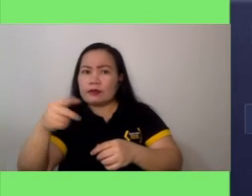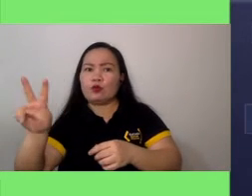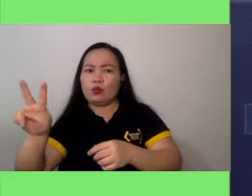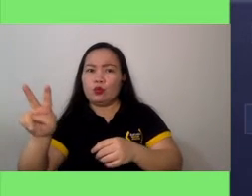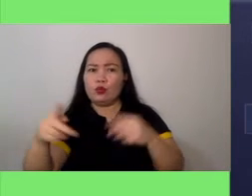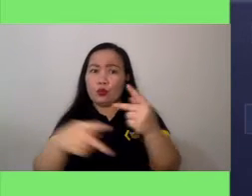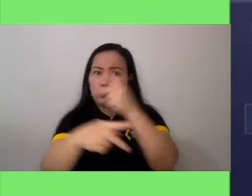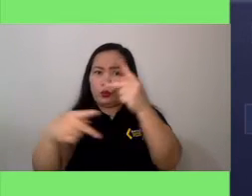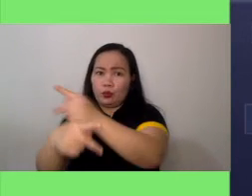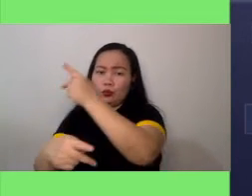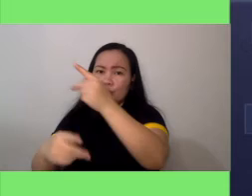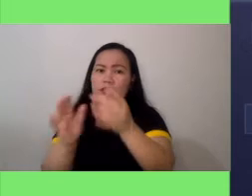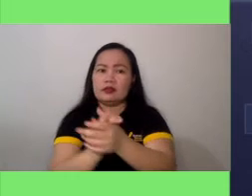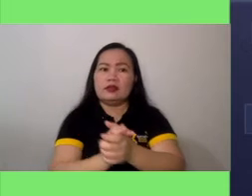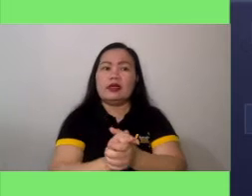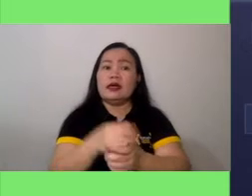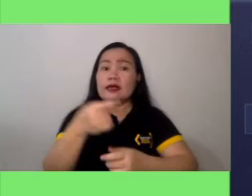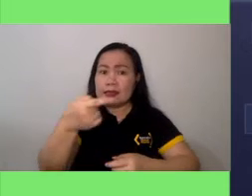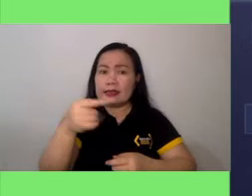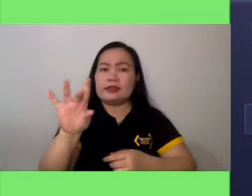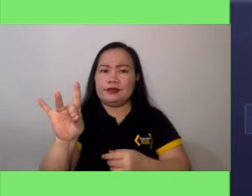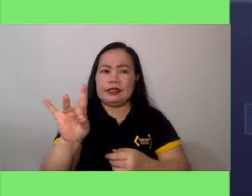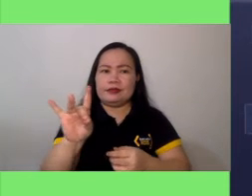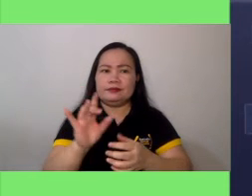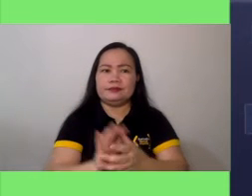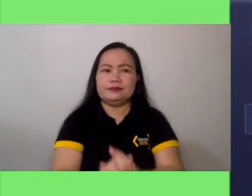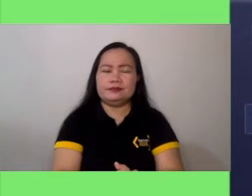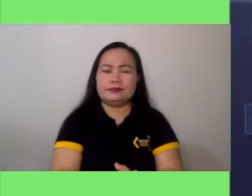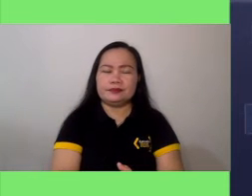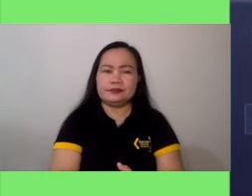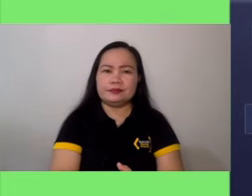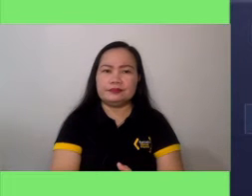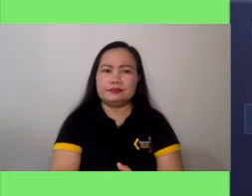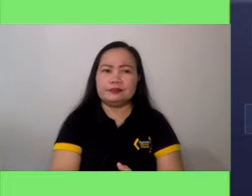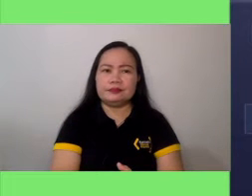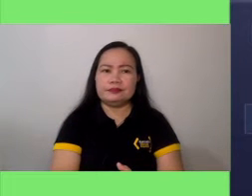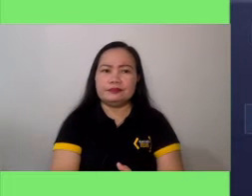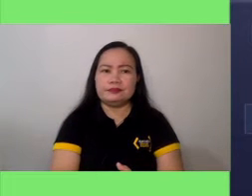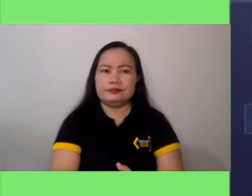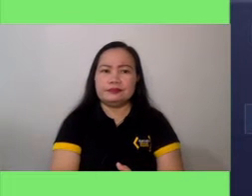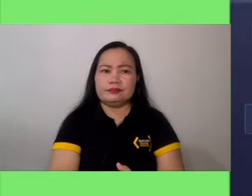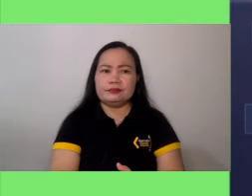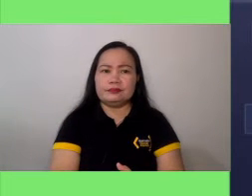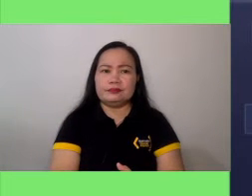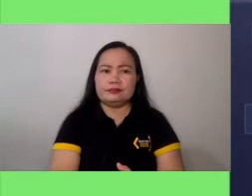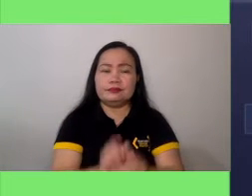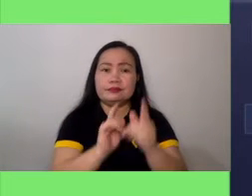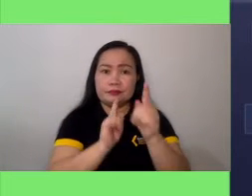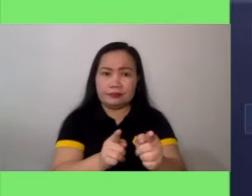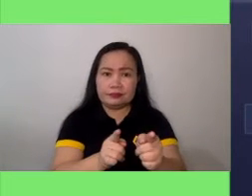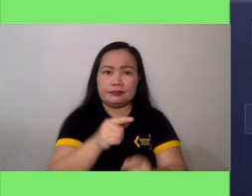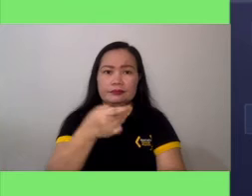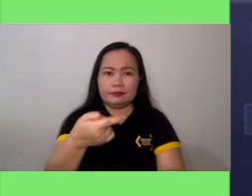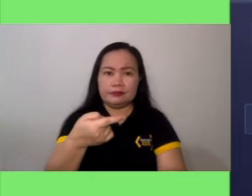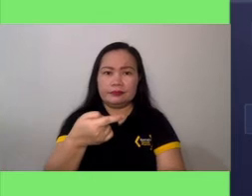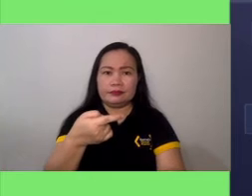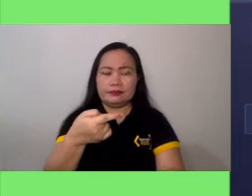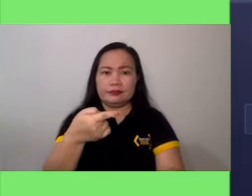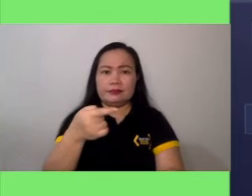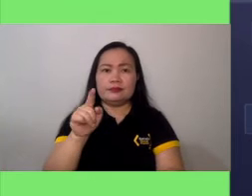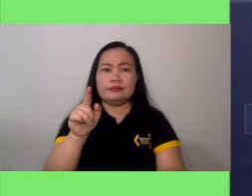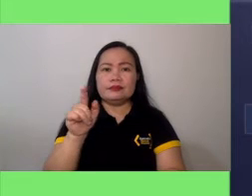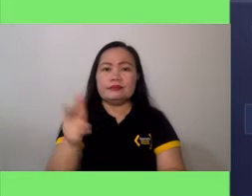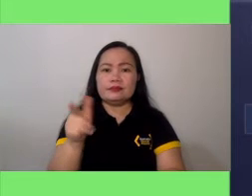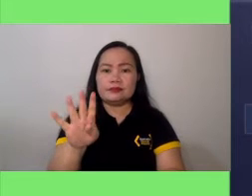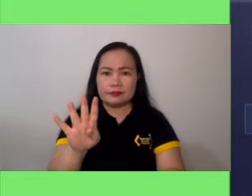multiply. Negative 2 times negative 2, positive 4. Positive 4 times negative 2, negative 8. Okay? So, the